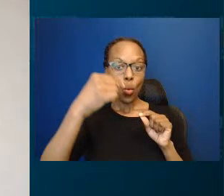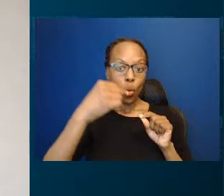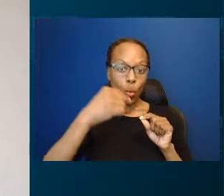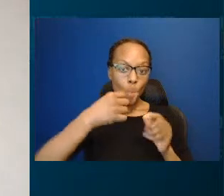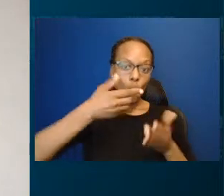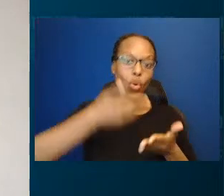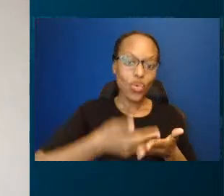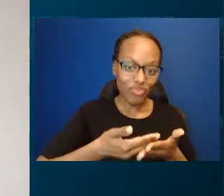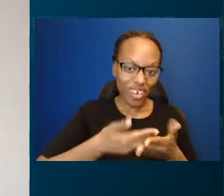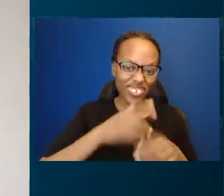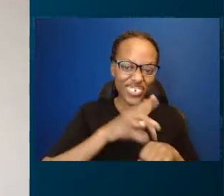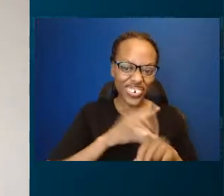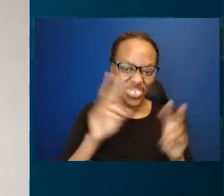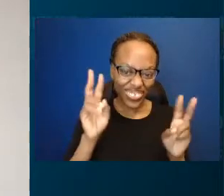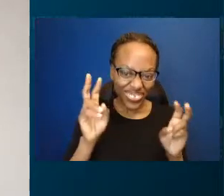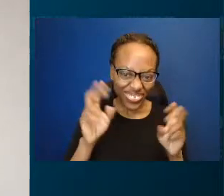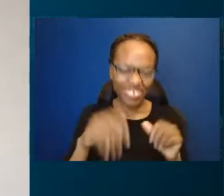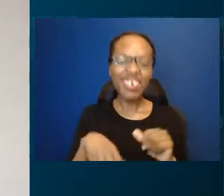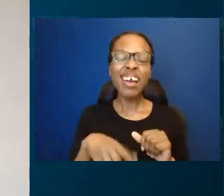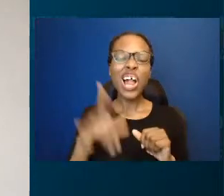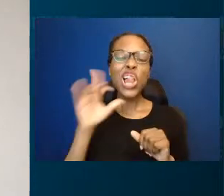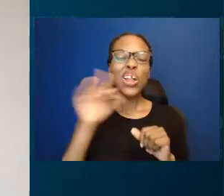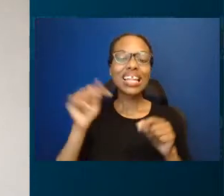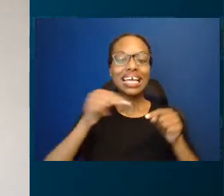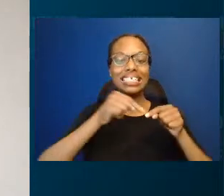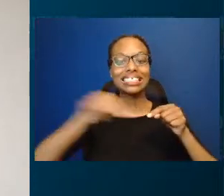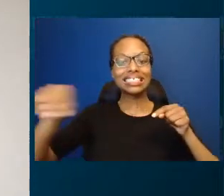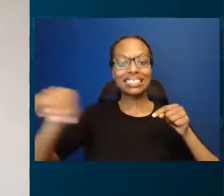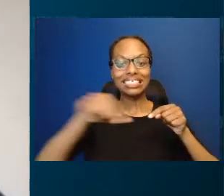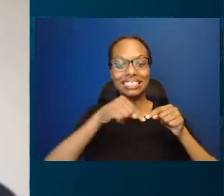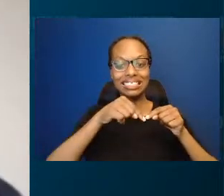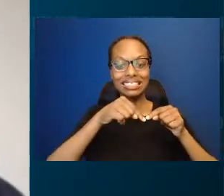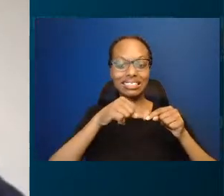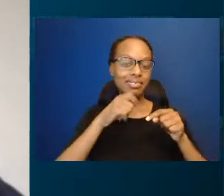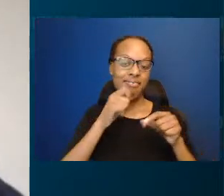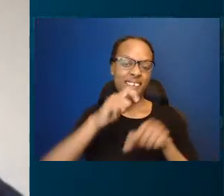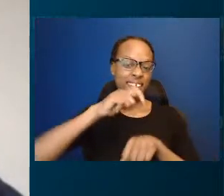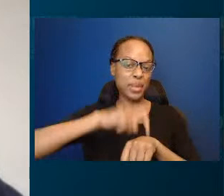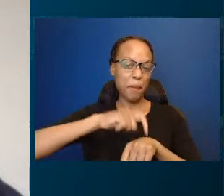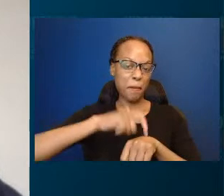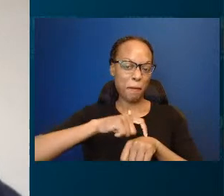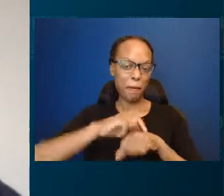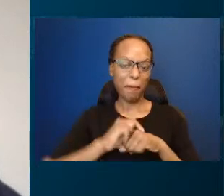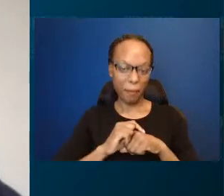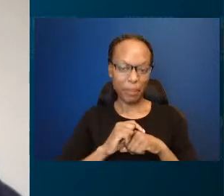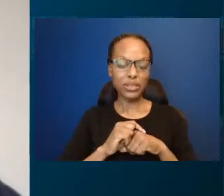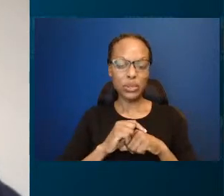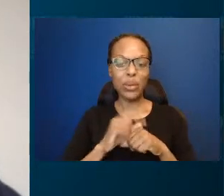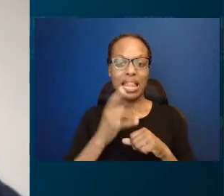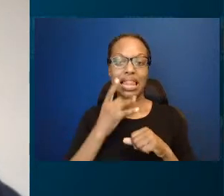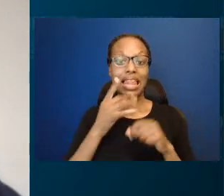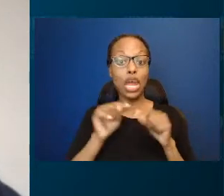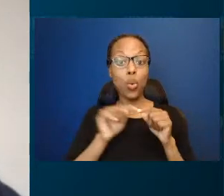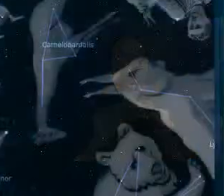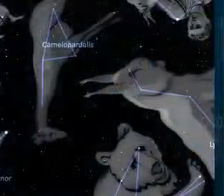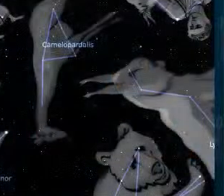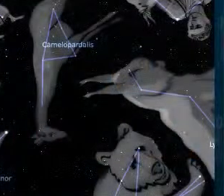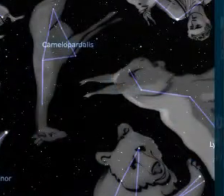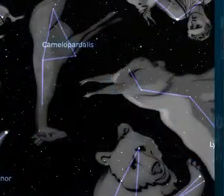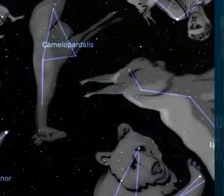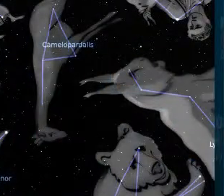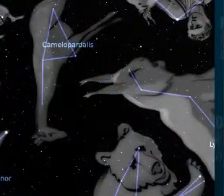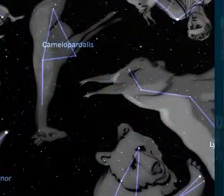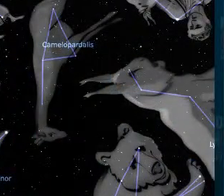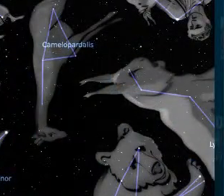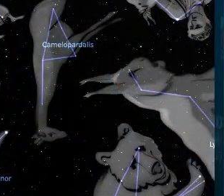measurement of distance rather than time as much, right? So now let's jump back in